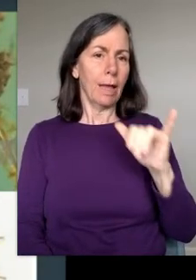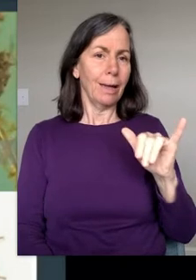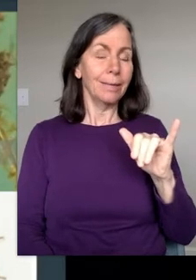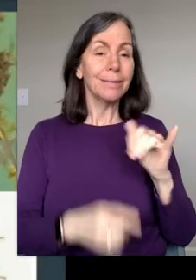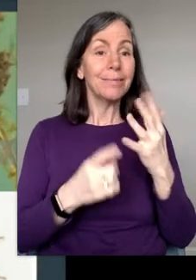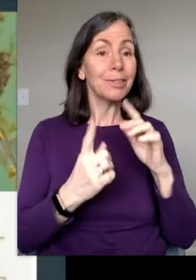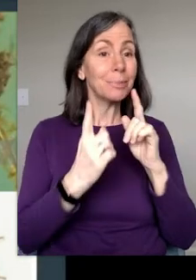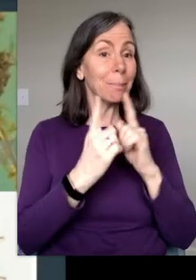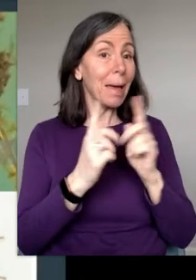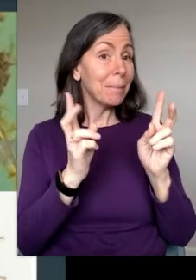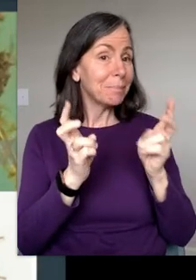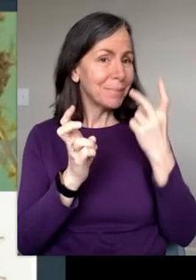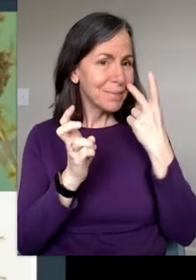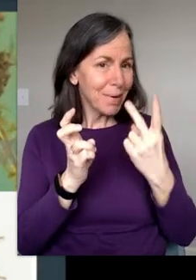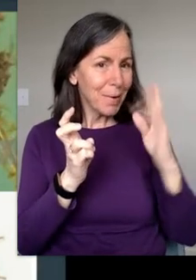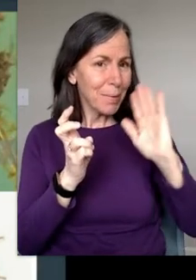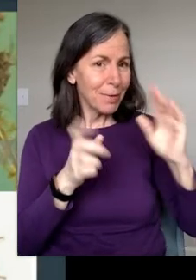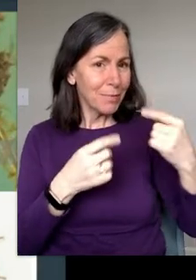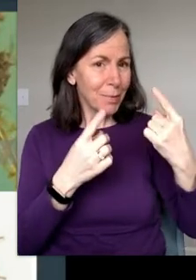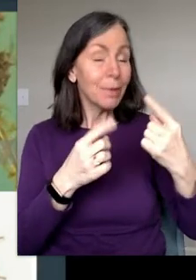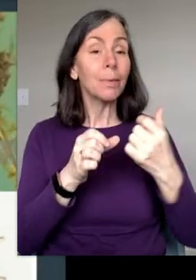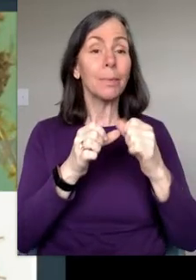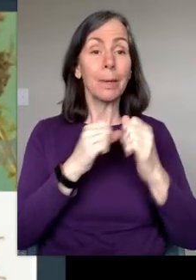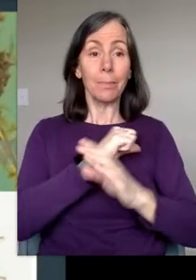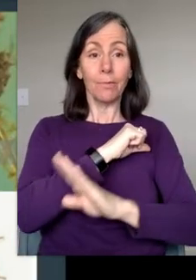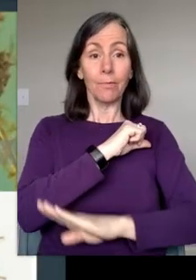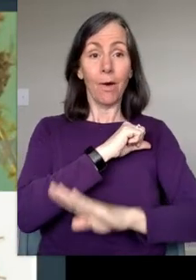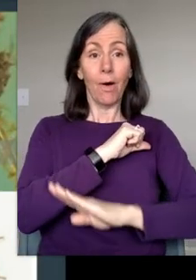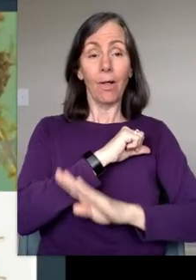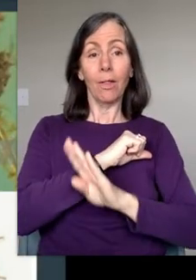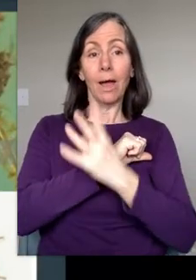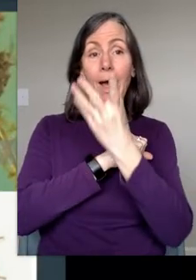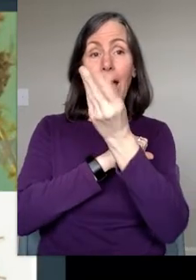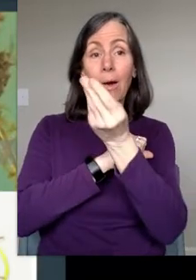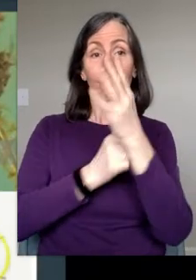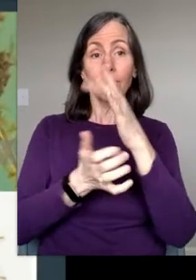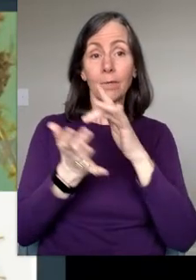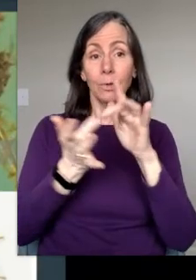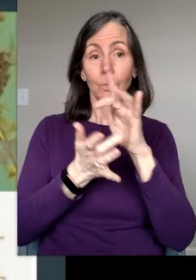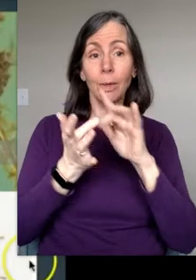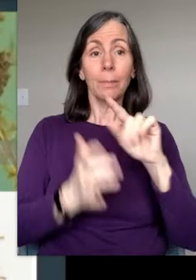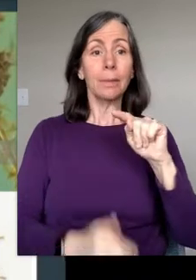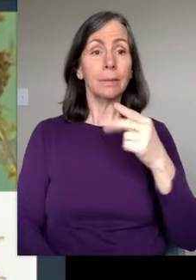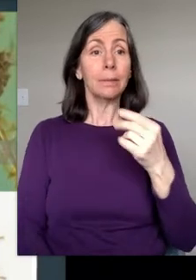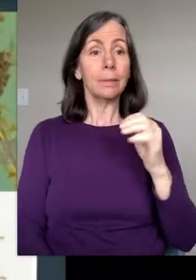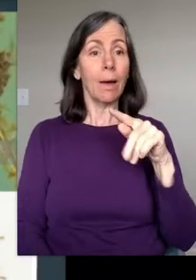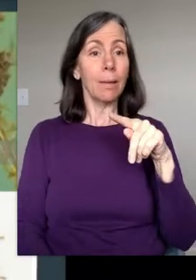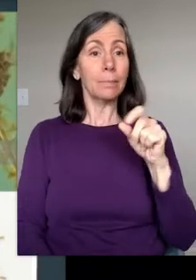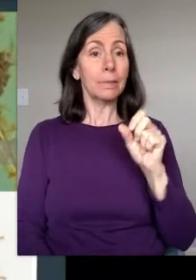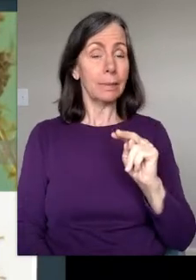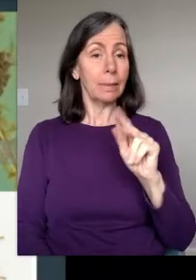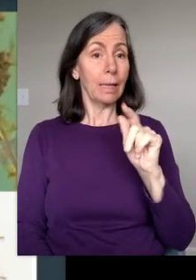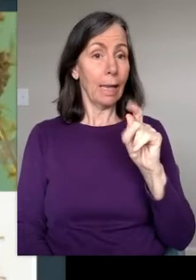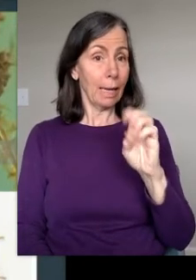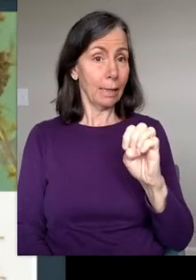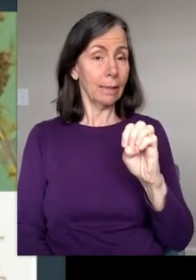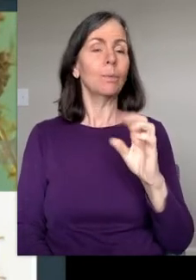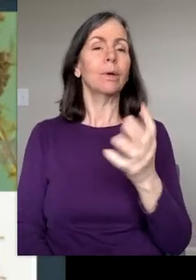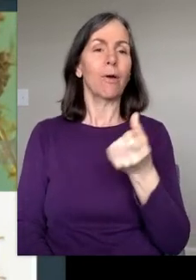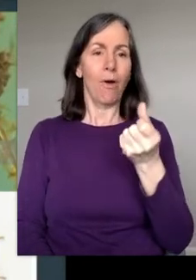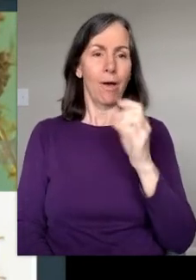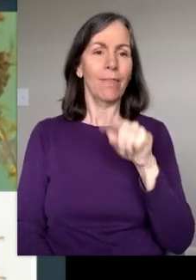came on the field trip the first couple weeks of school, we went to Thompson Lake. We caught these dragonflies.